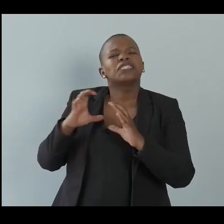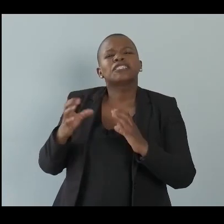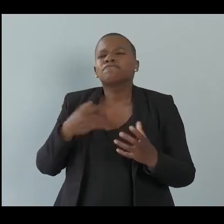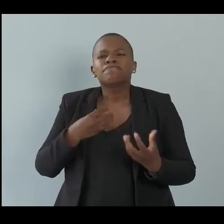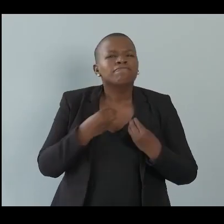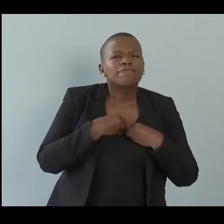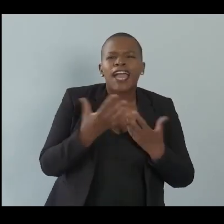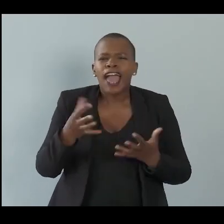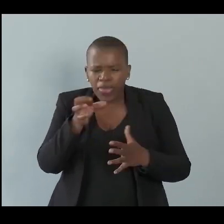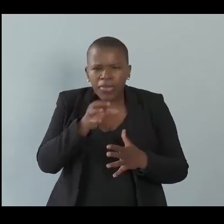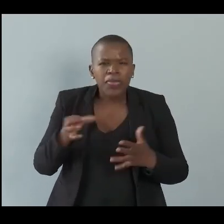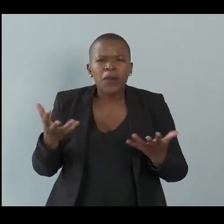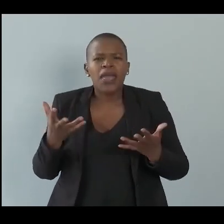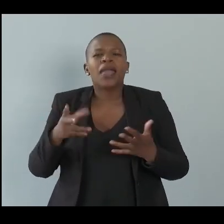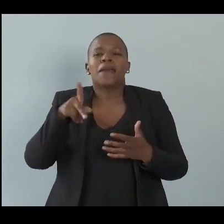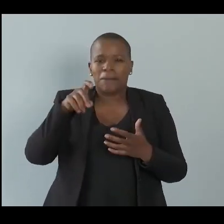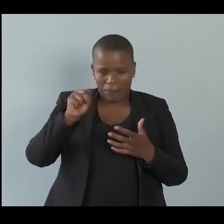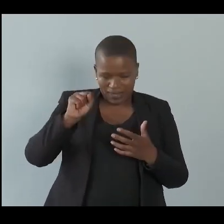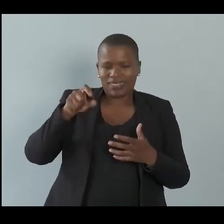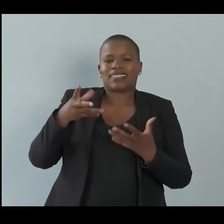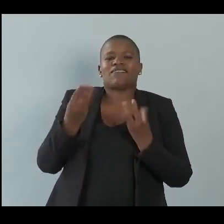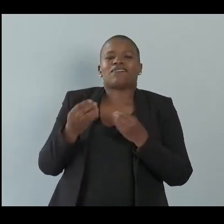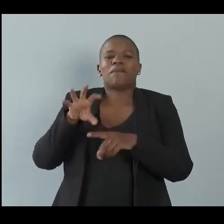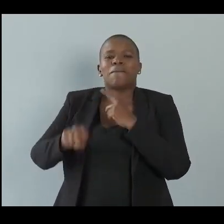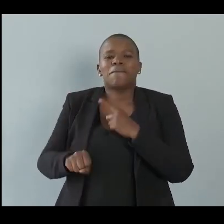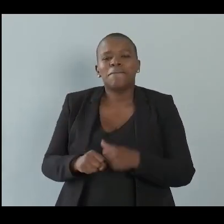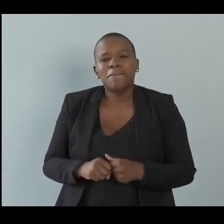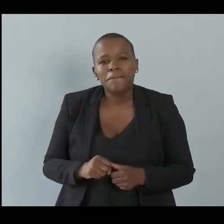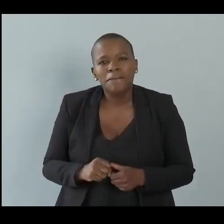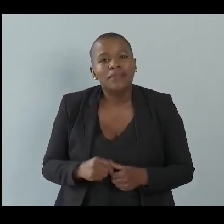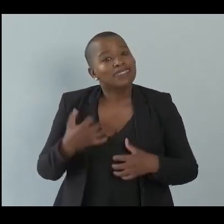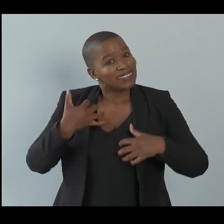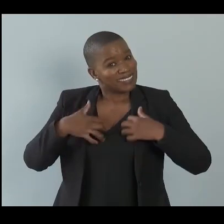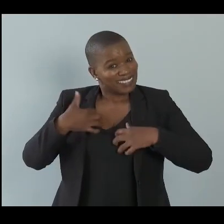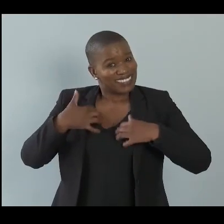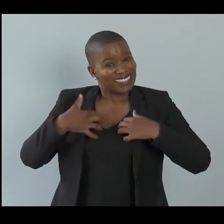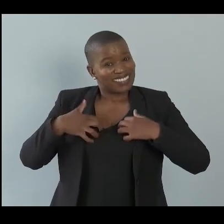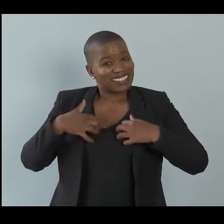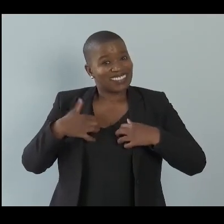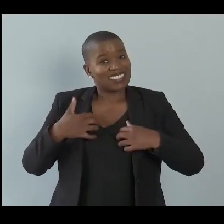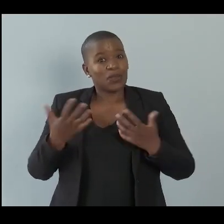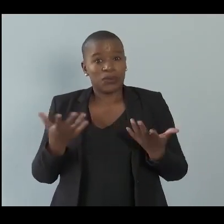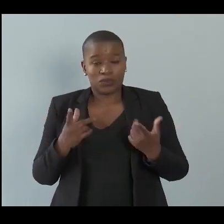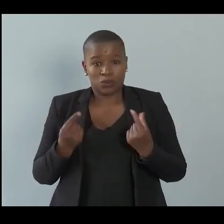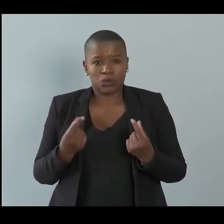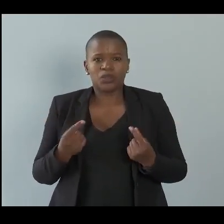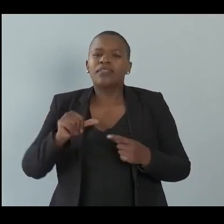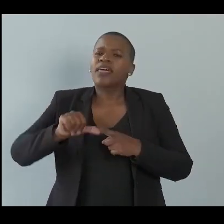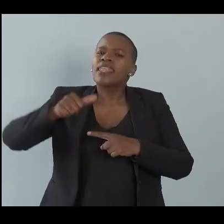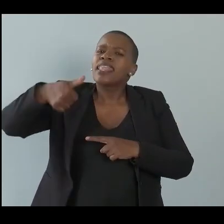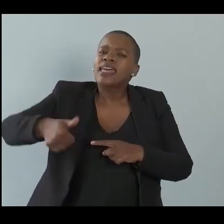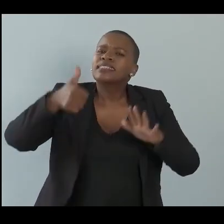strengthen our ability from a network perspective. So we're super excited about what we're going to be delivering through on the next 6